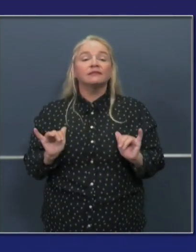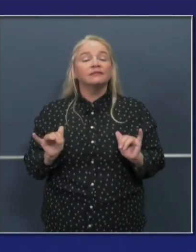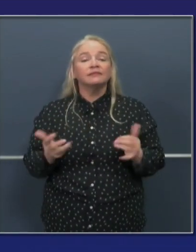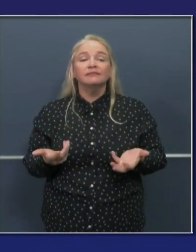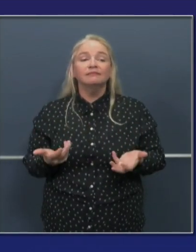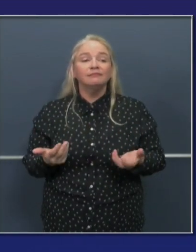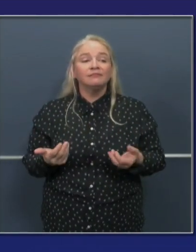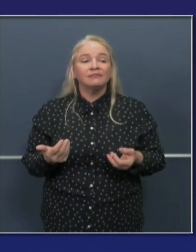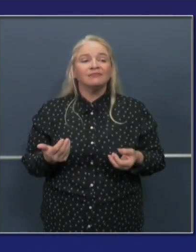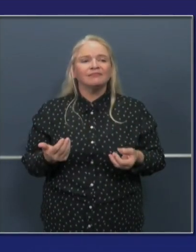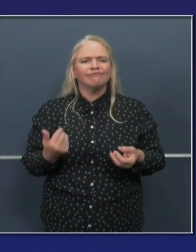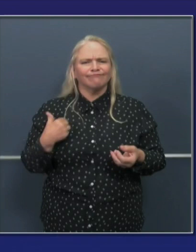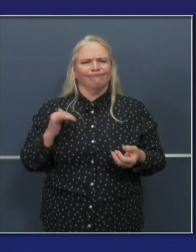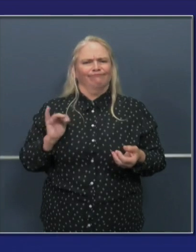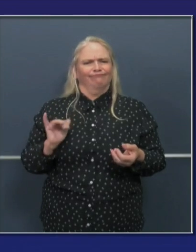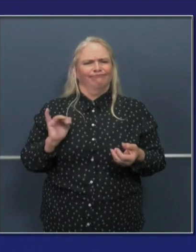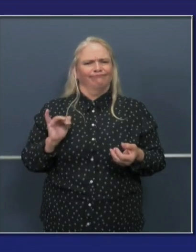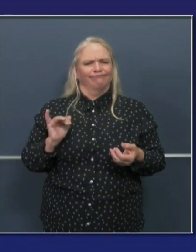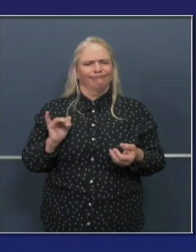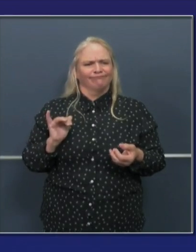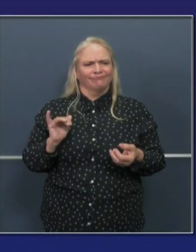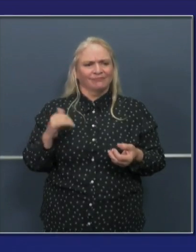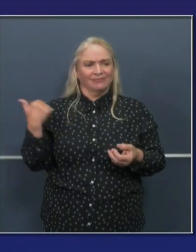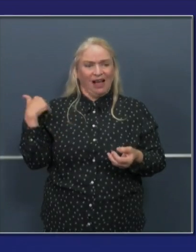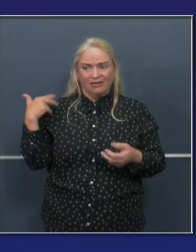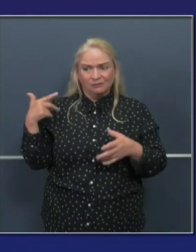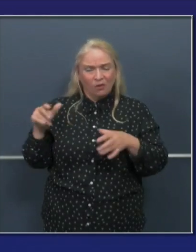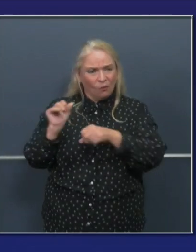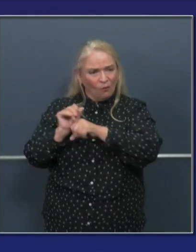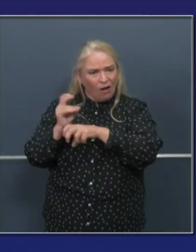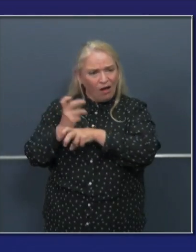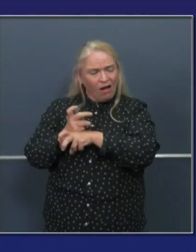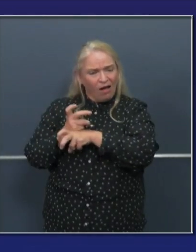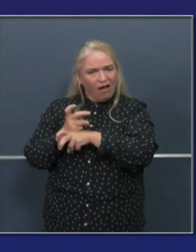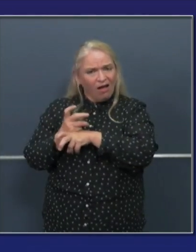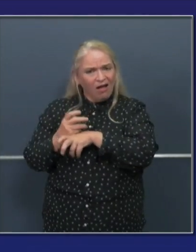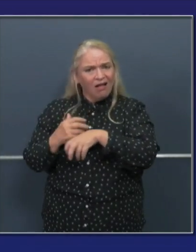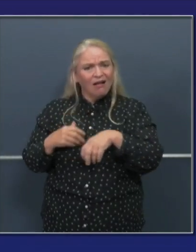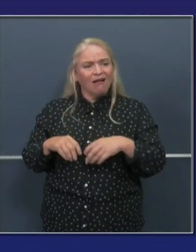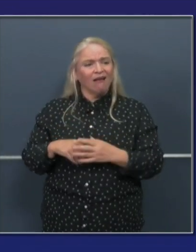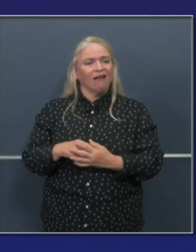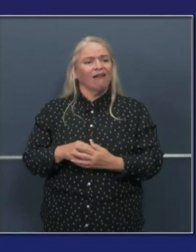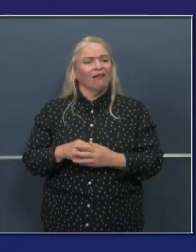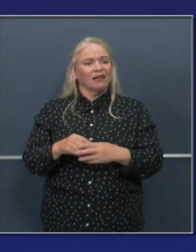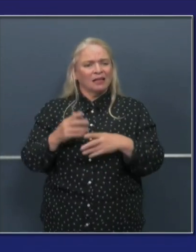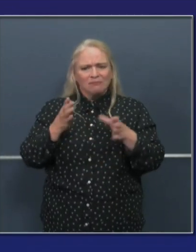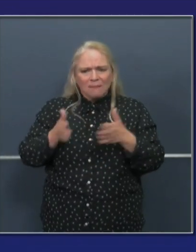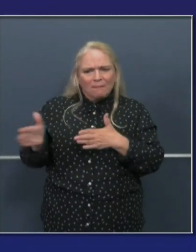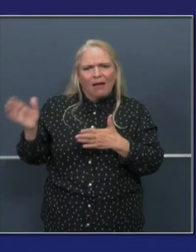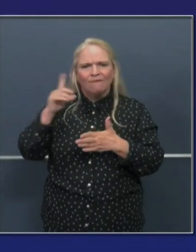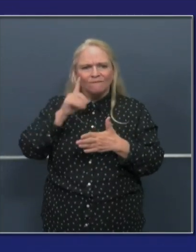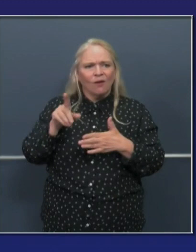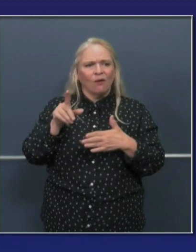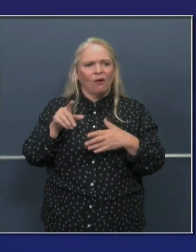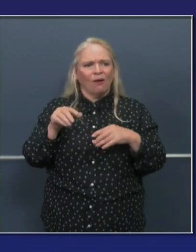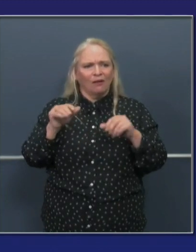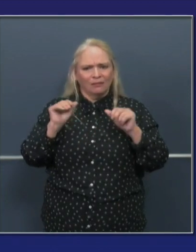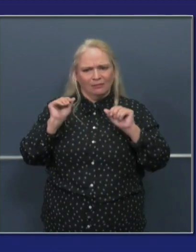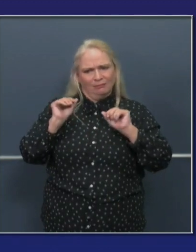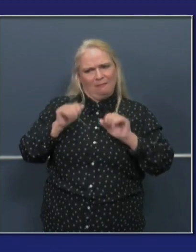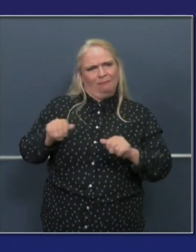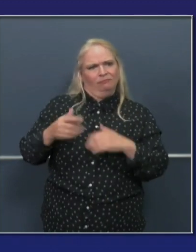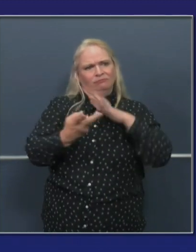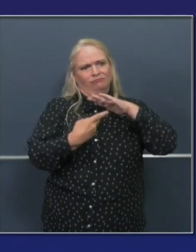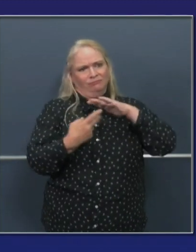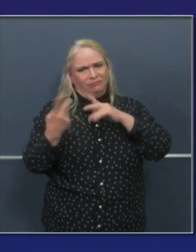because of the work the Hospital Association's done, not the state, mostly the Hospital Association. They've been active in securing